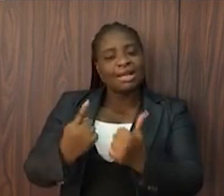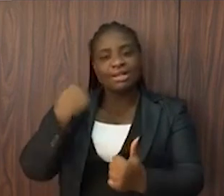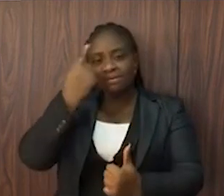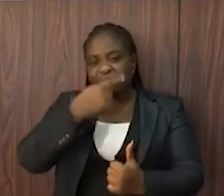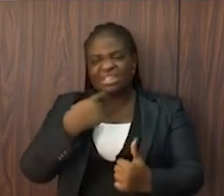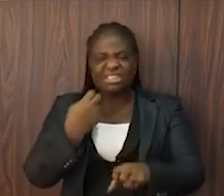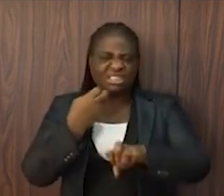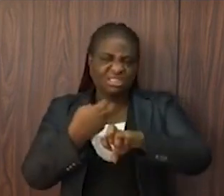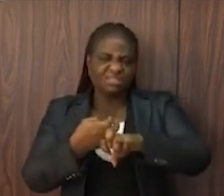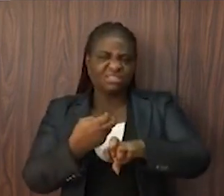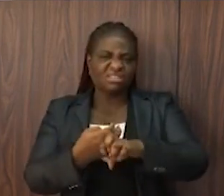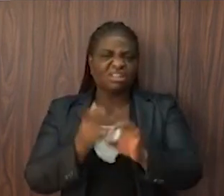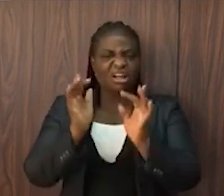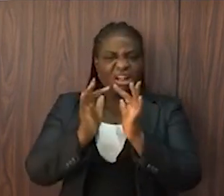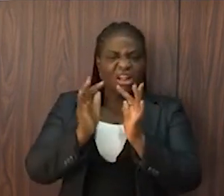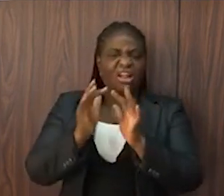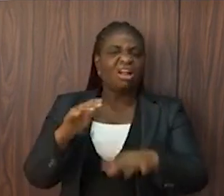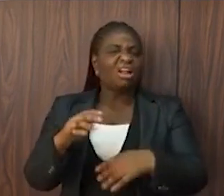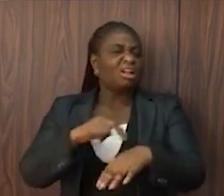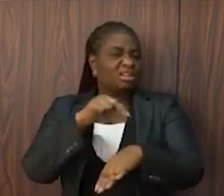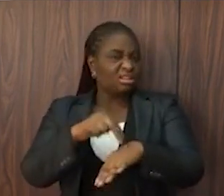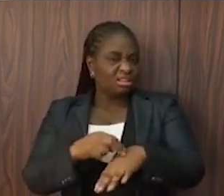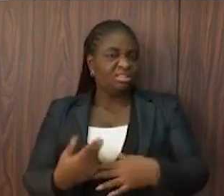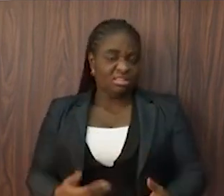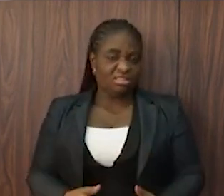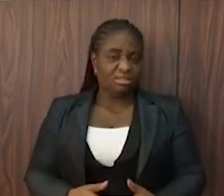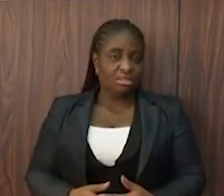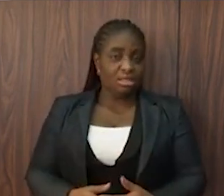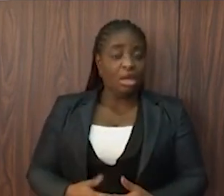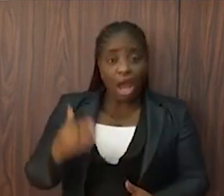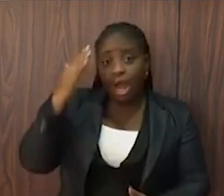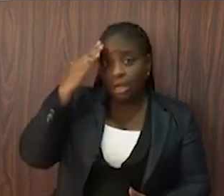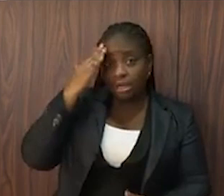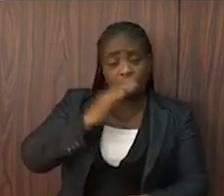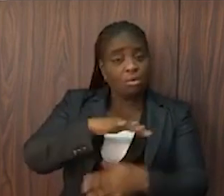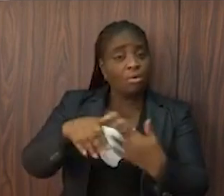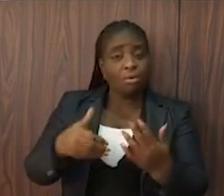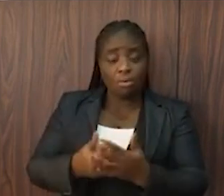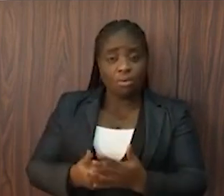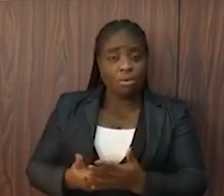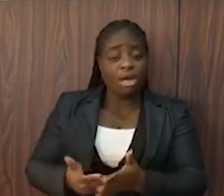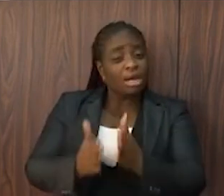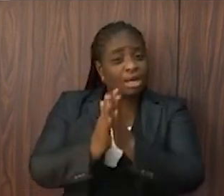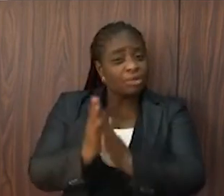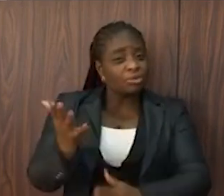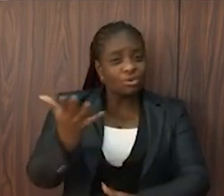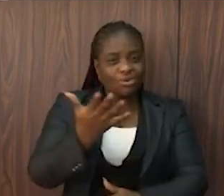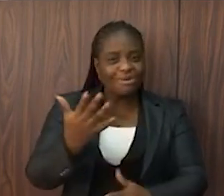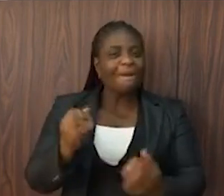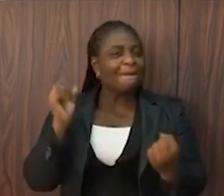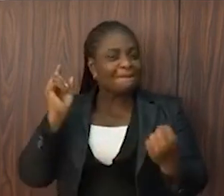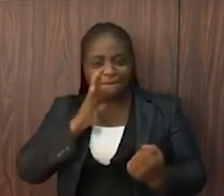In the face of the current difficulties confronting our nation, I admonish all of us to